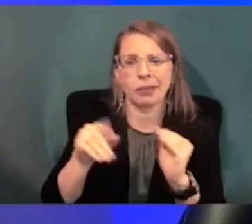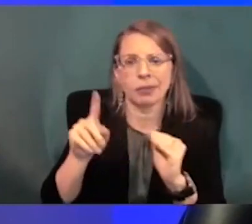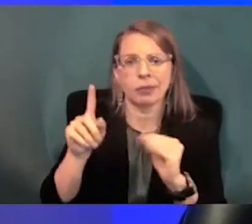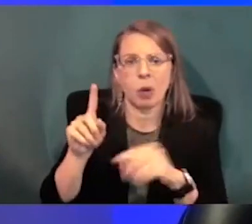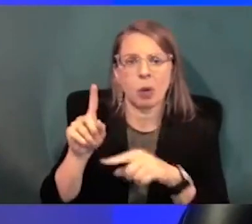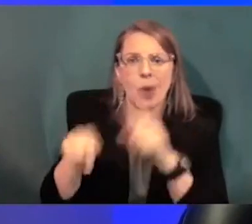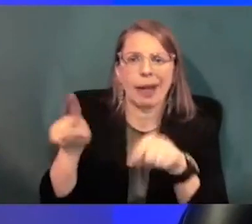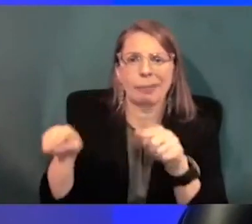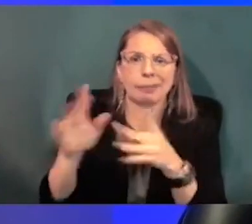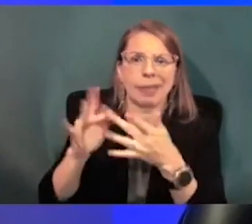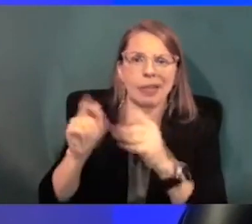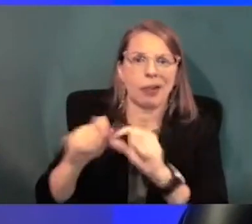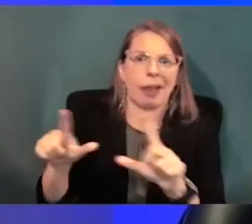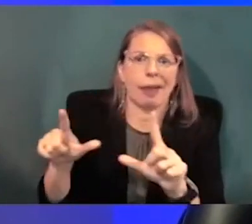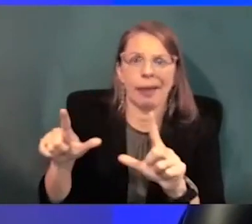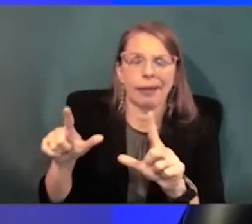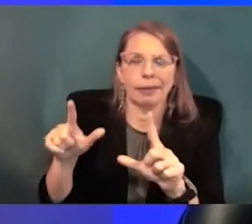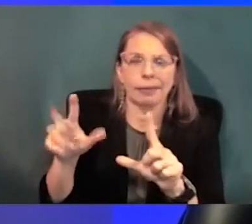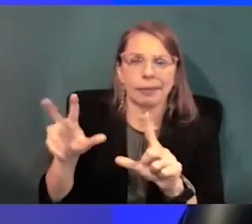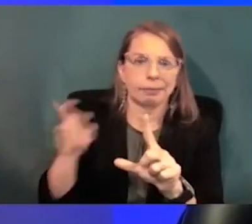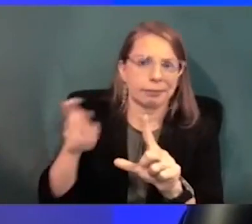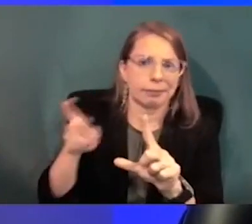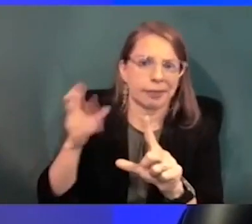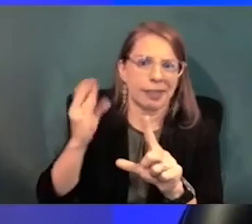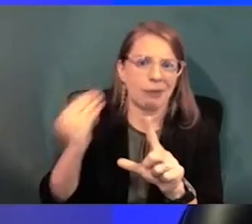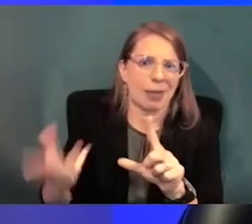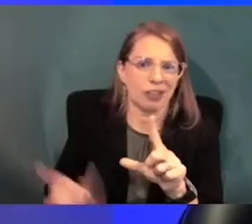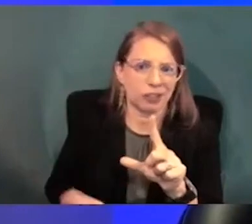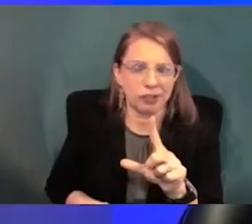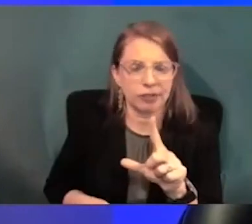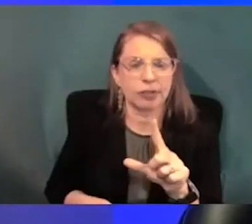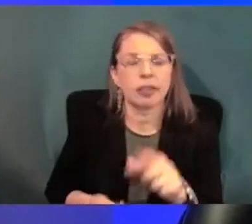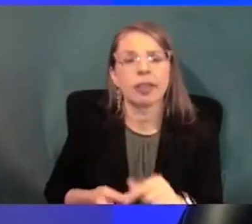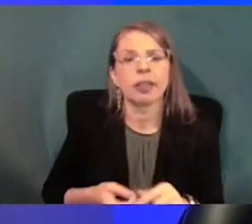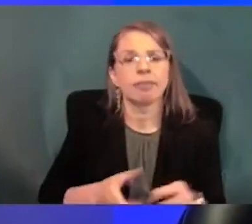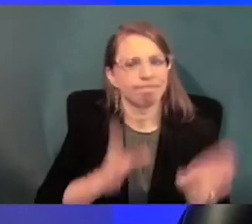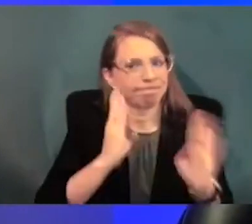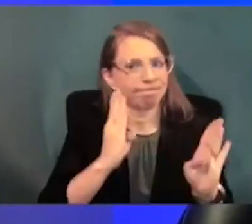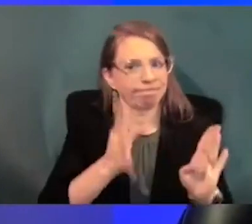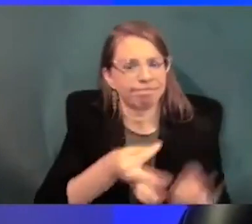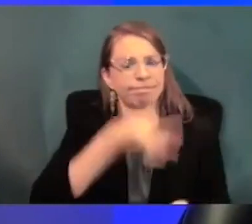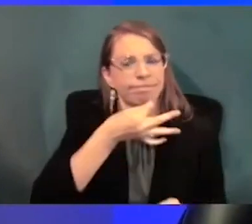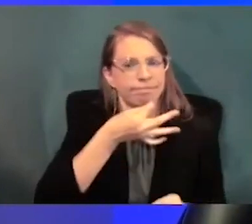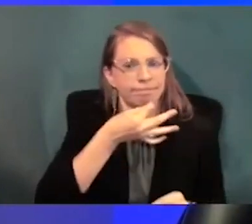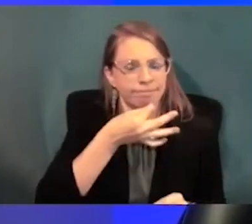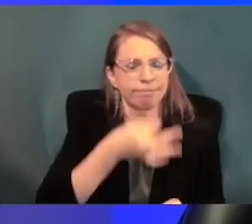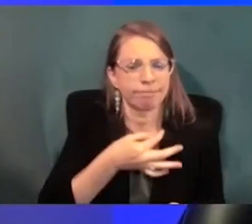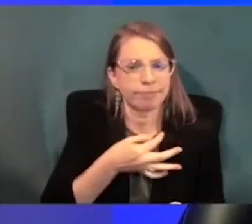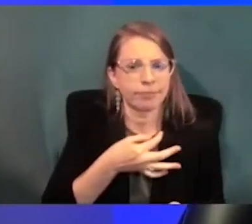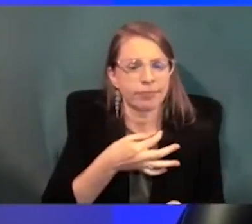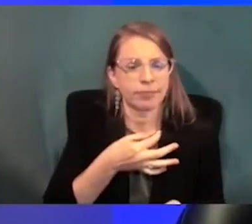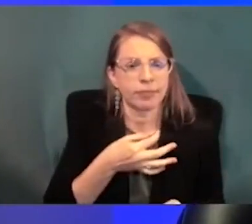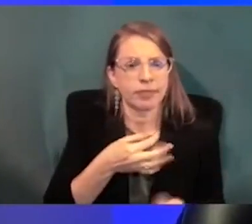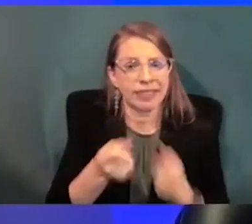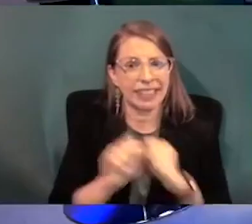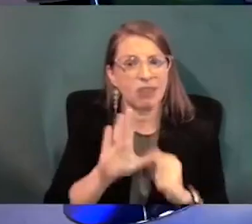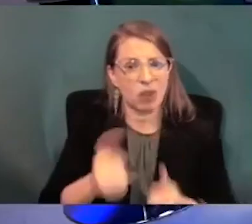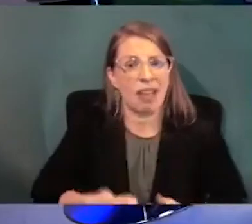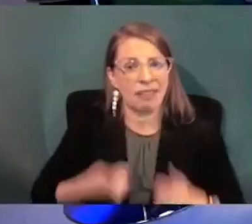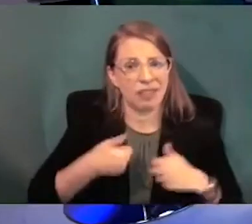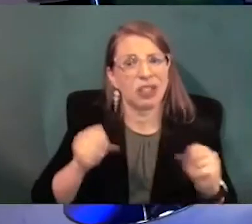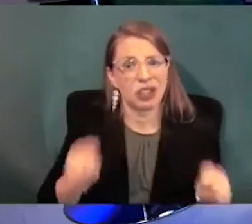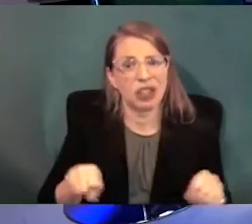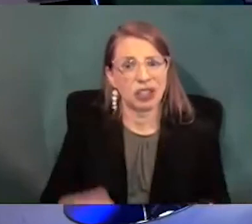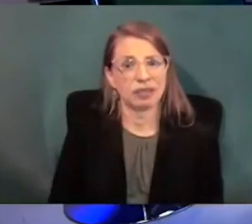internet information that's out there. But listen to the experts. It could save your life.